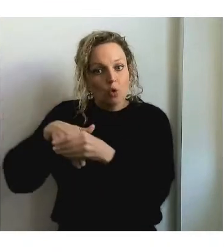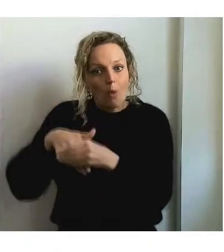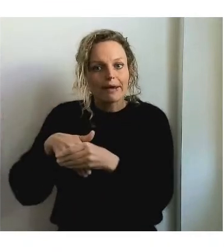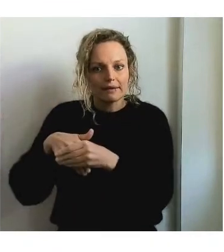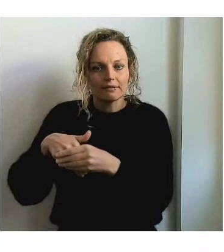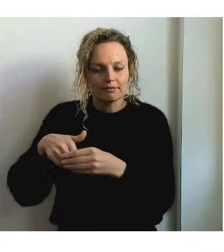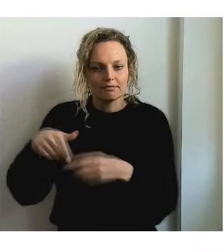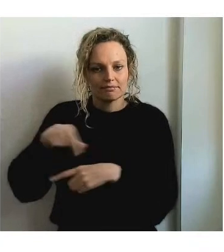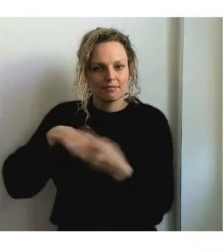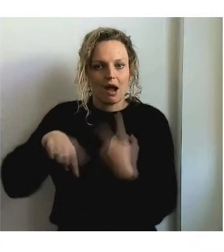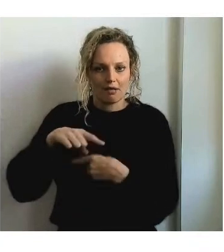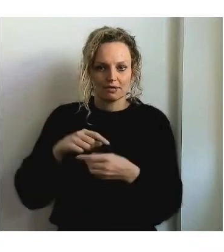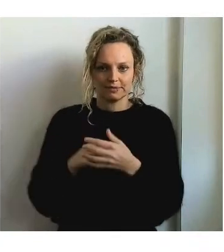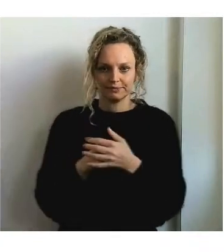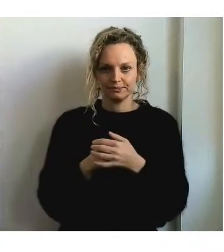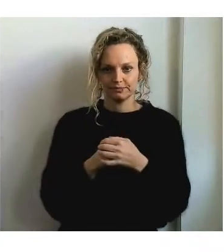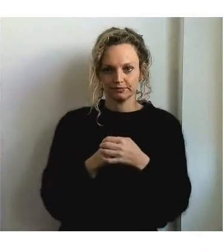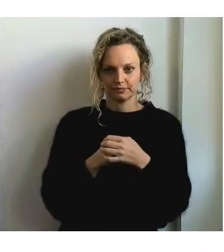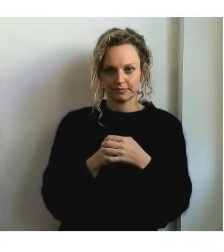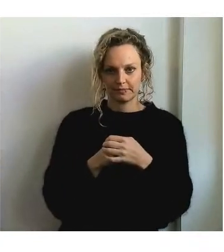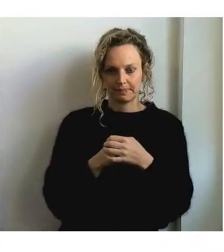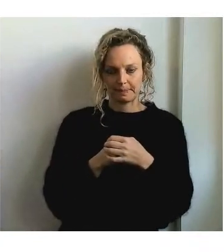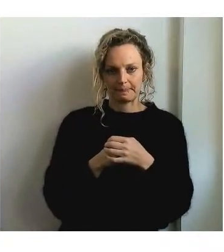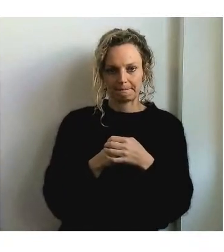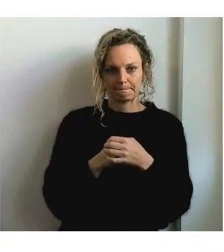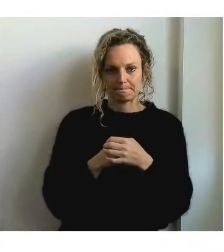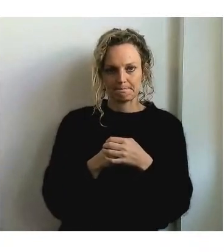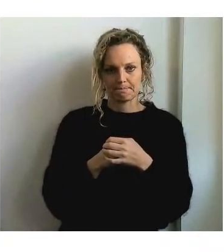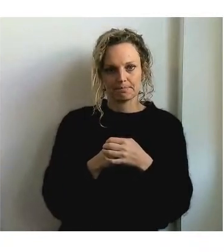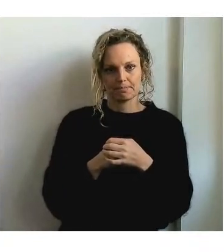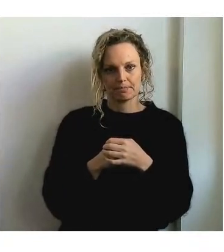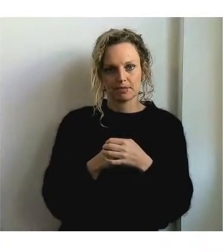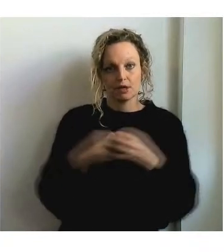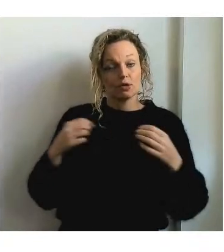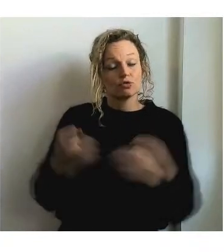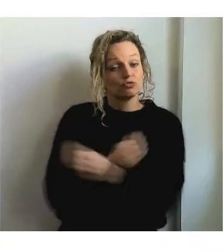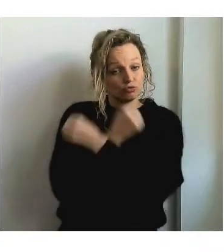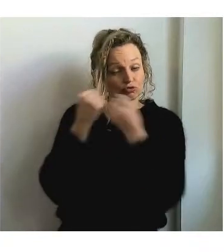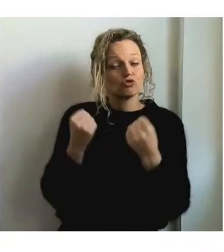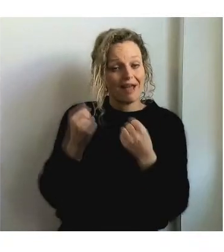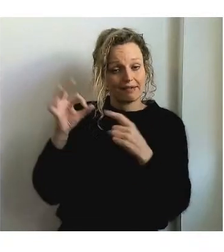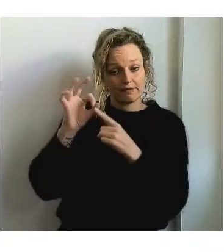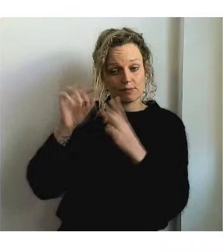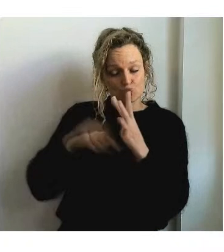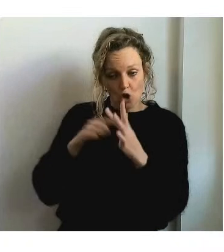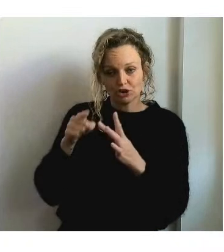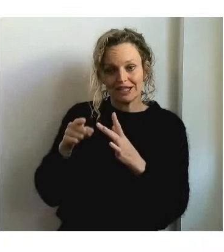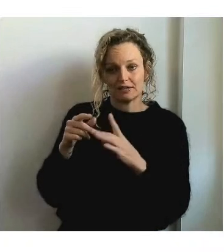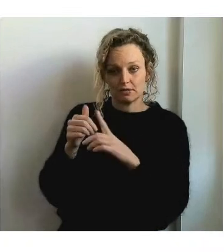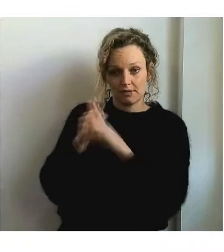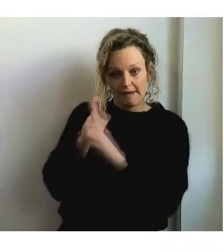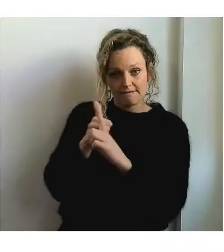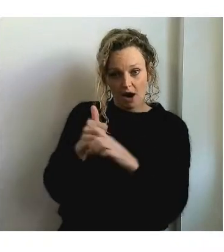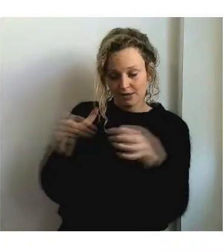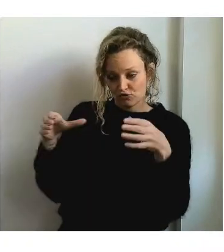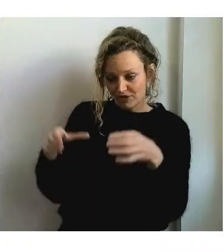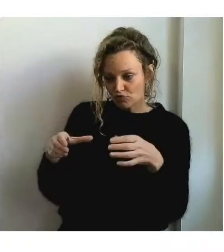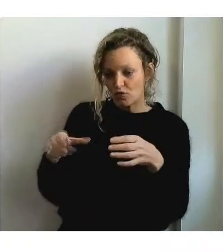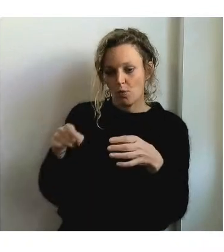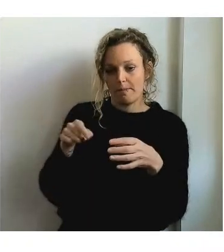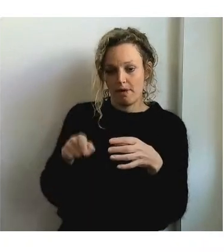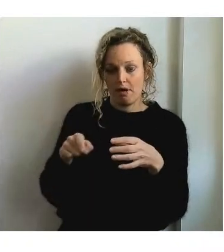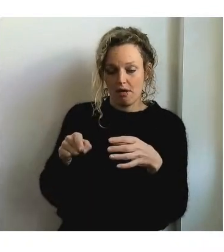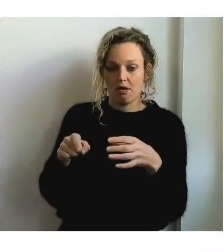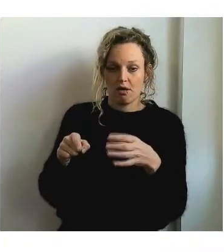think we'll get onto it, but I think it was one of the strengths of the project, that advisory group was both able to kind of, be a real source